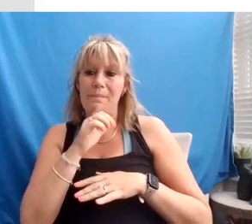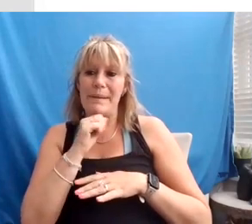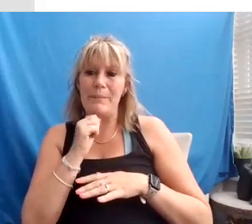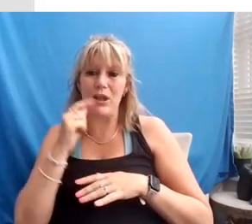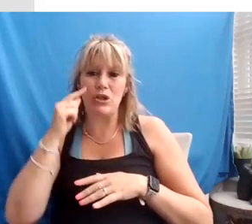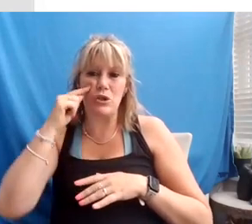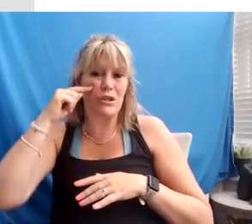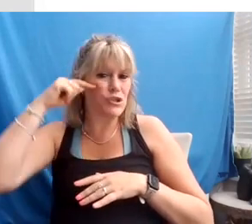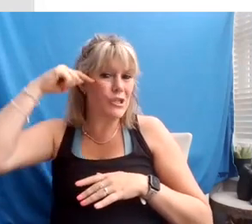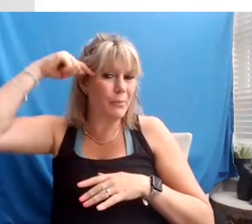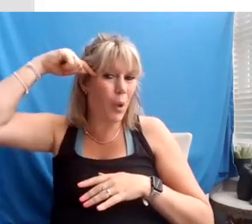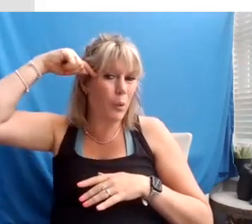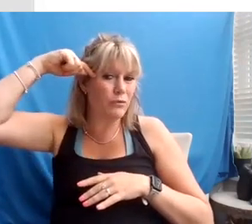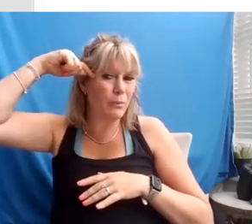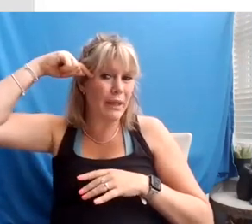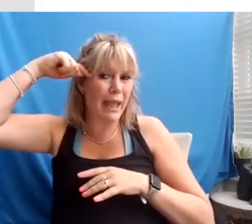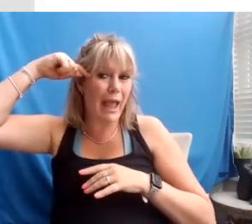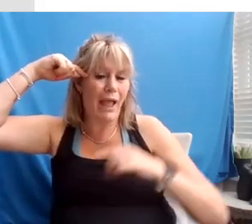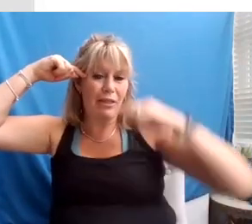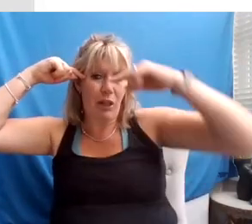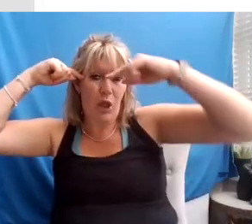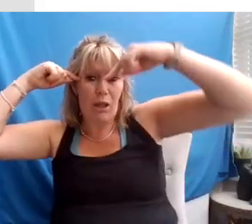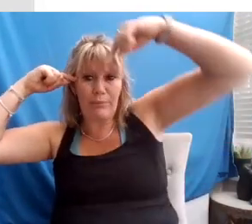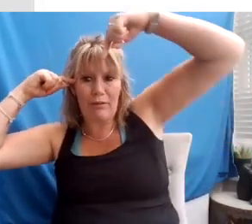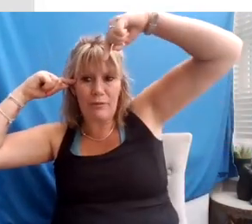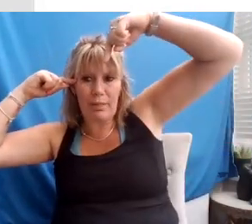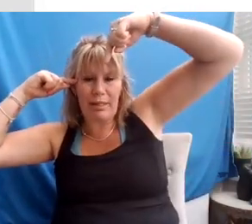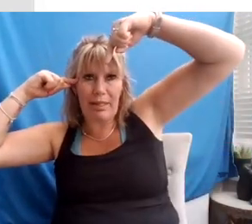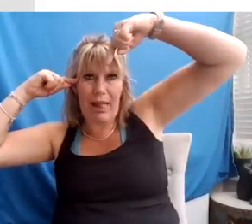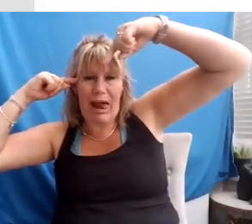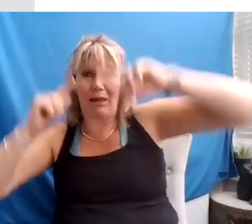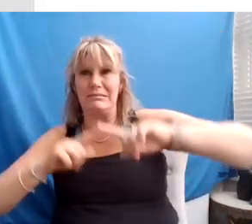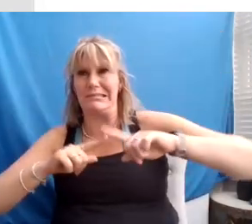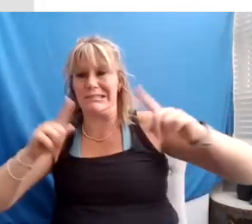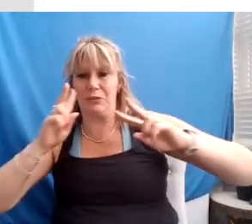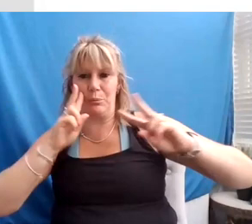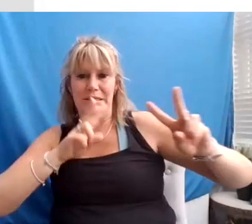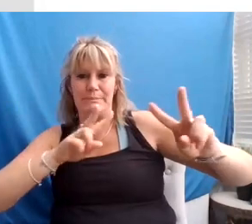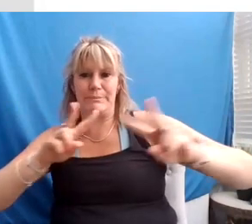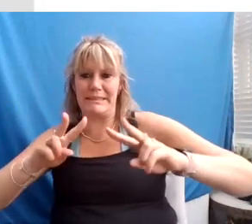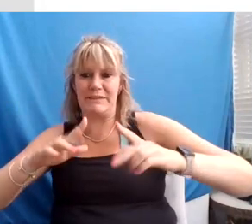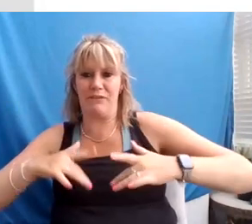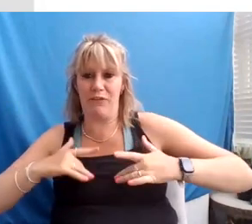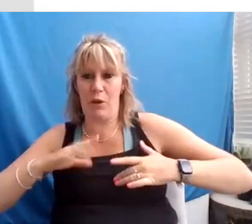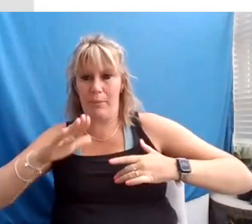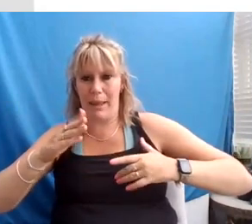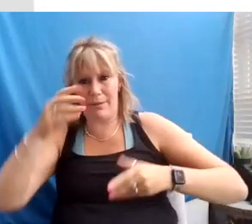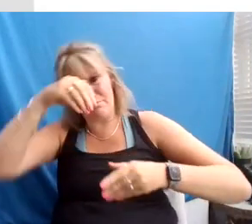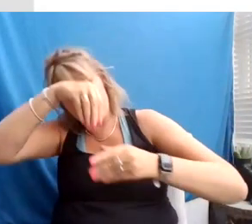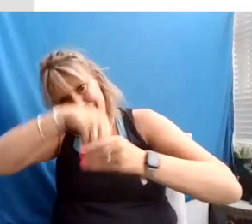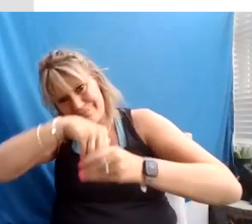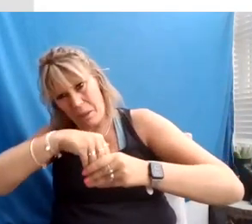one perspective and then you might do the eyebrow from a different perspective. So perhaps there was some of that as well. Yes.